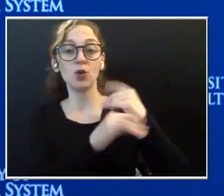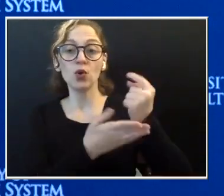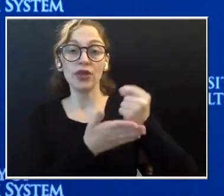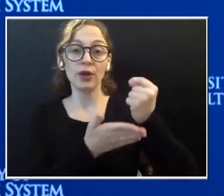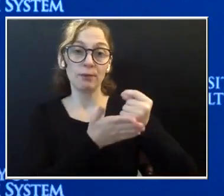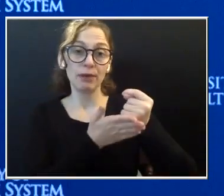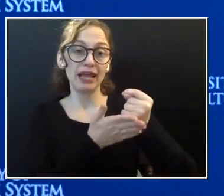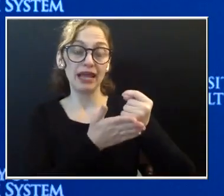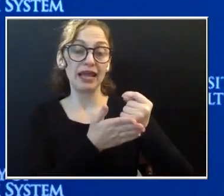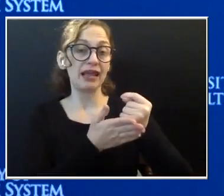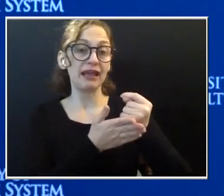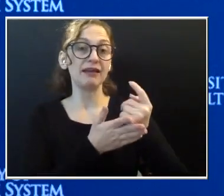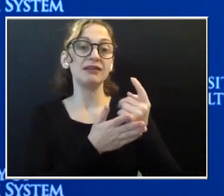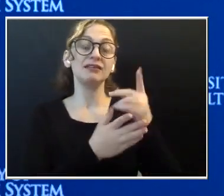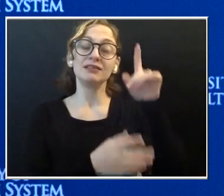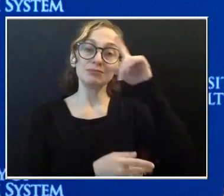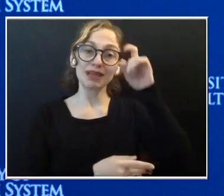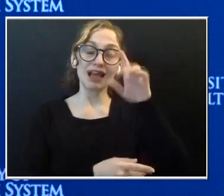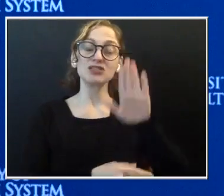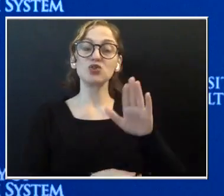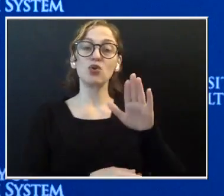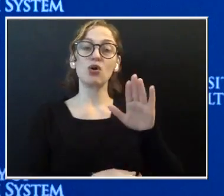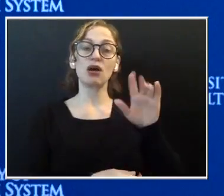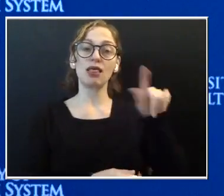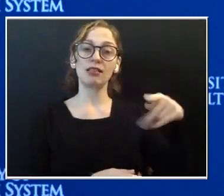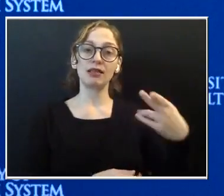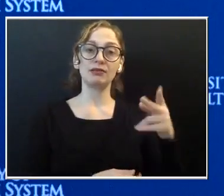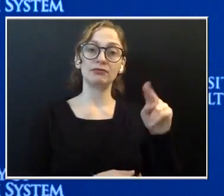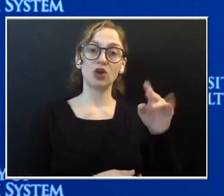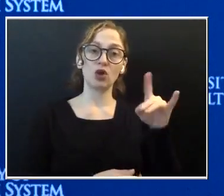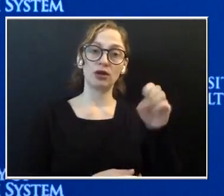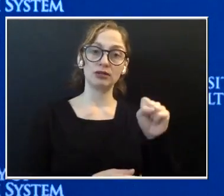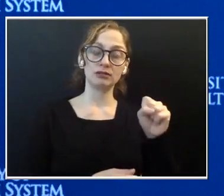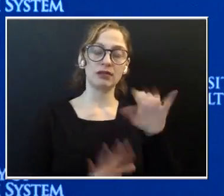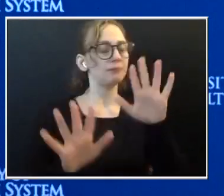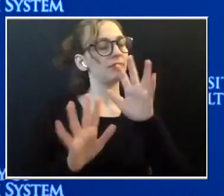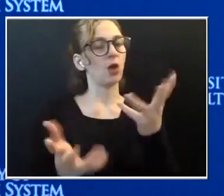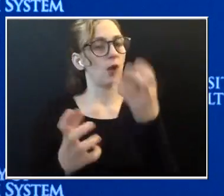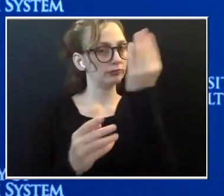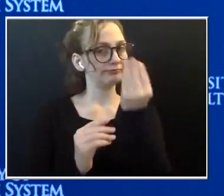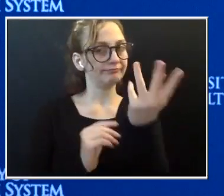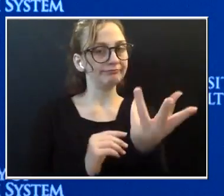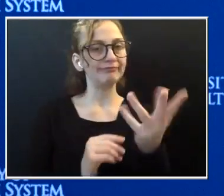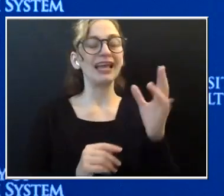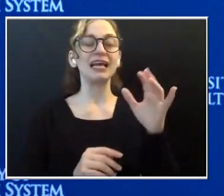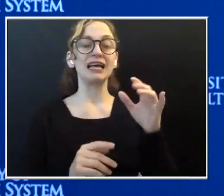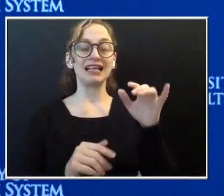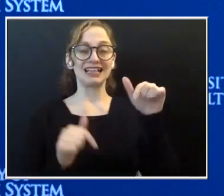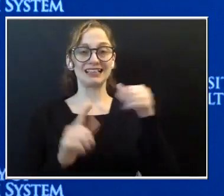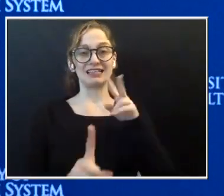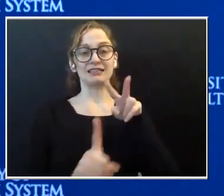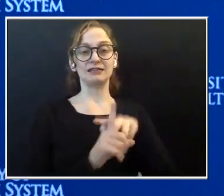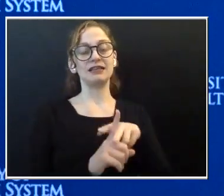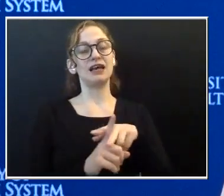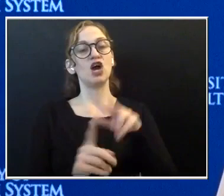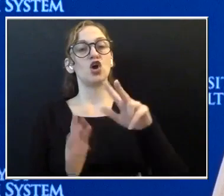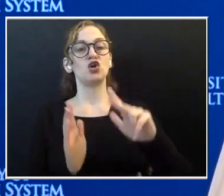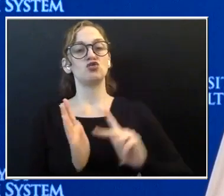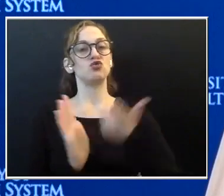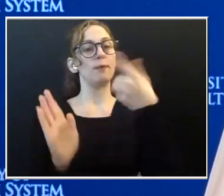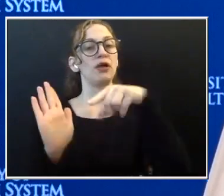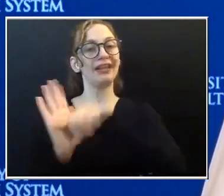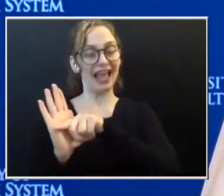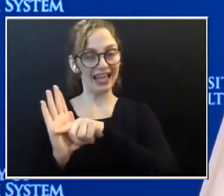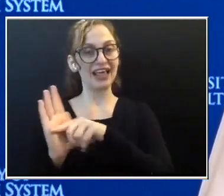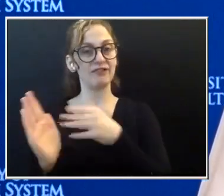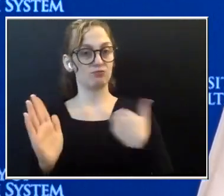your lymph nodes is positive. And I think I want to put in that this is for triple-negative breast cancer and HER2-positive breast cancers, the two types that